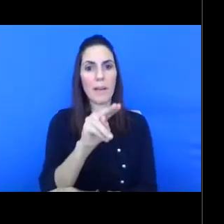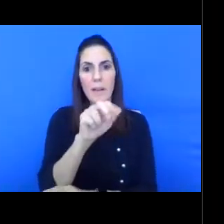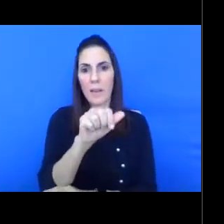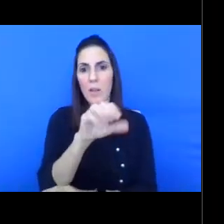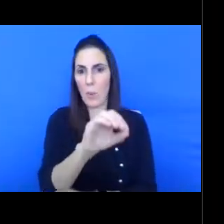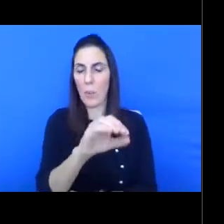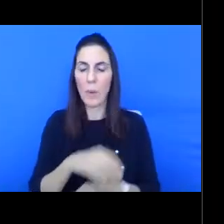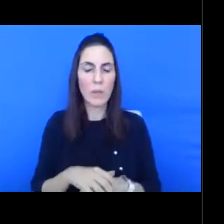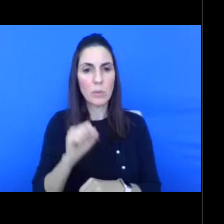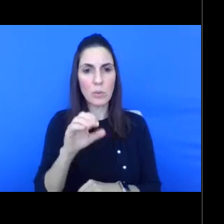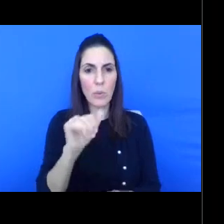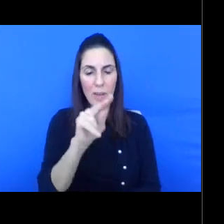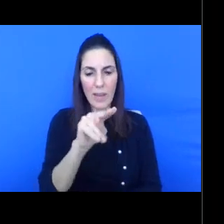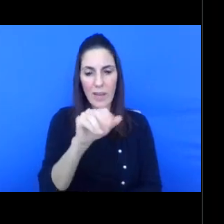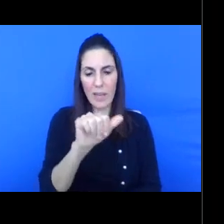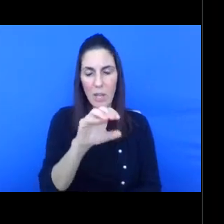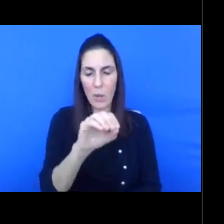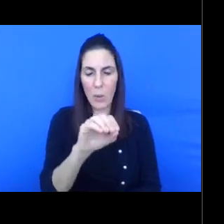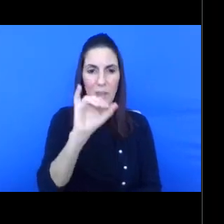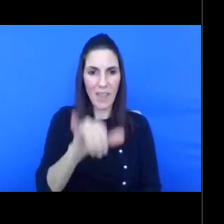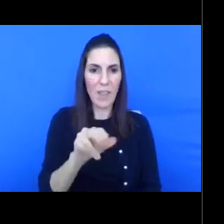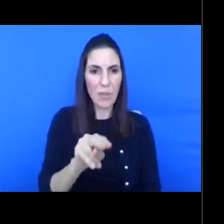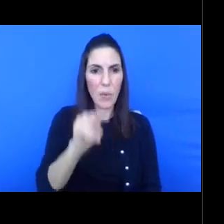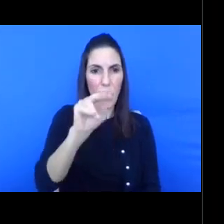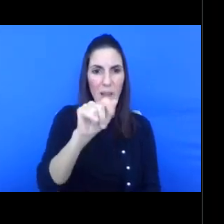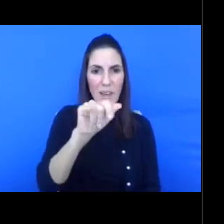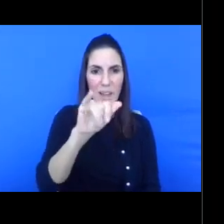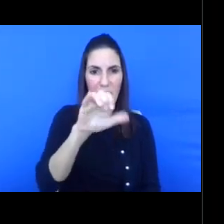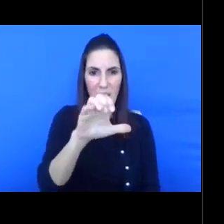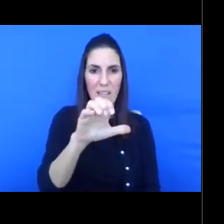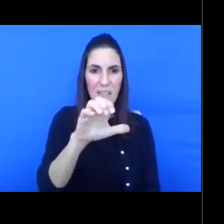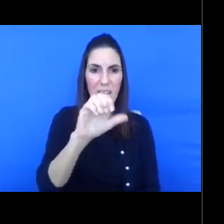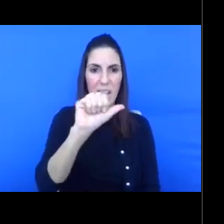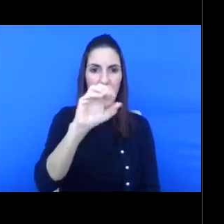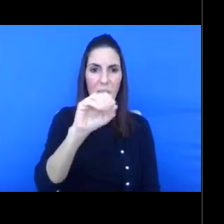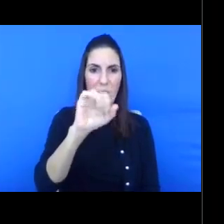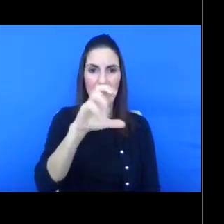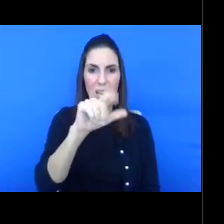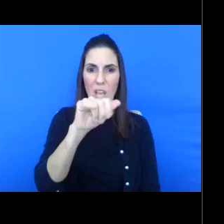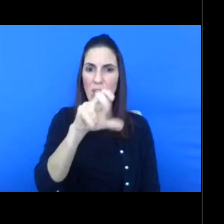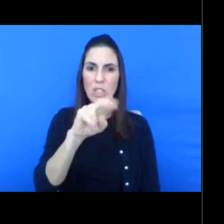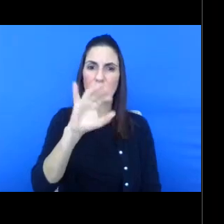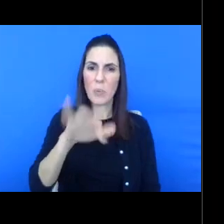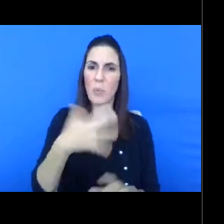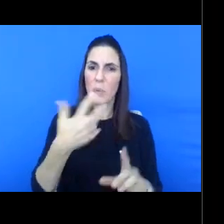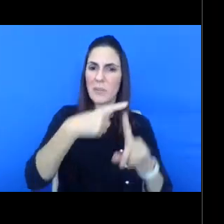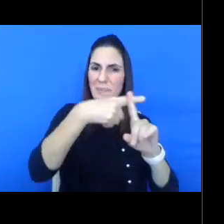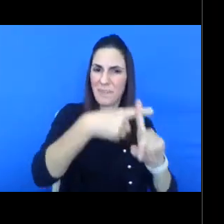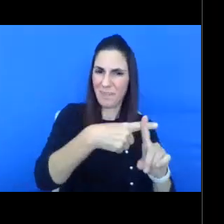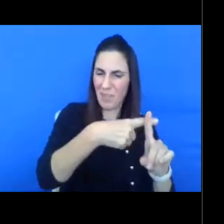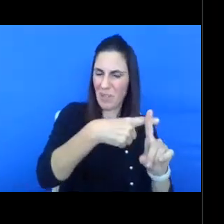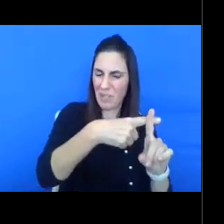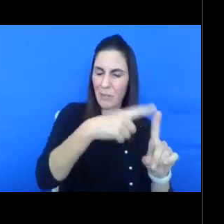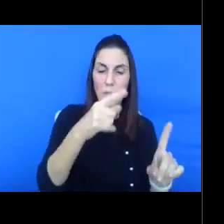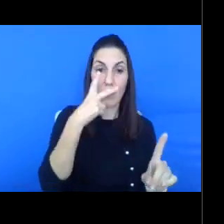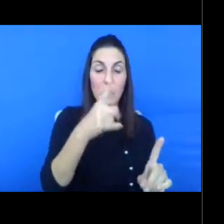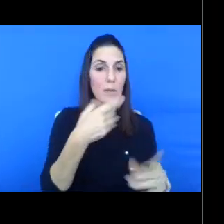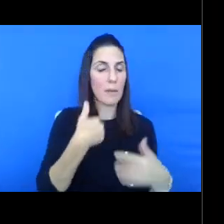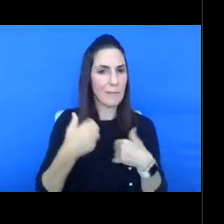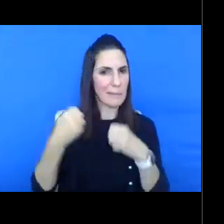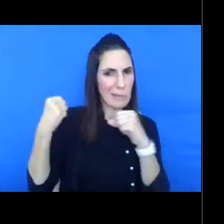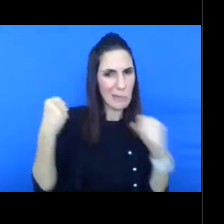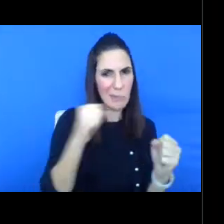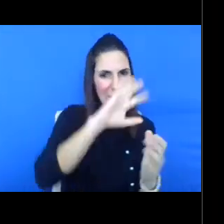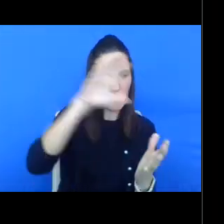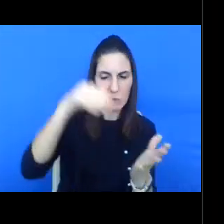So the NAO, the North Atlantic Oscillation, let's say it's on the positive side. What does that mean? You got yourself a really strong center of low